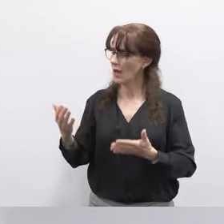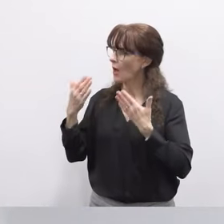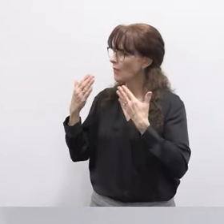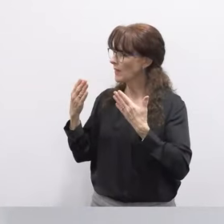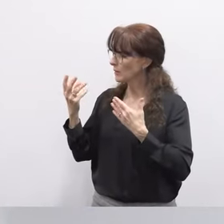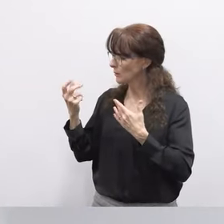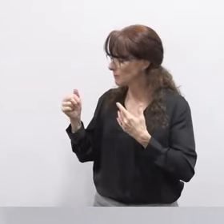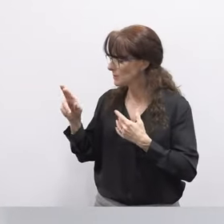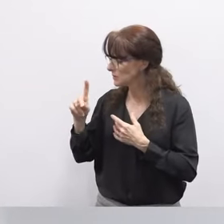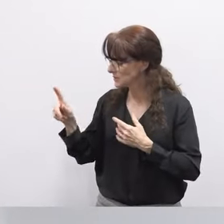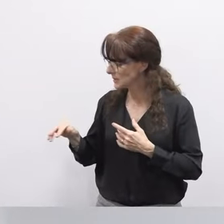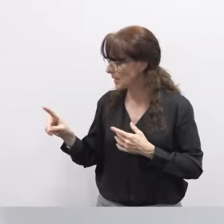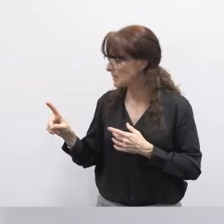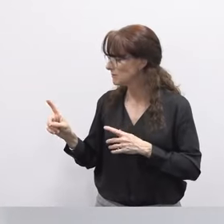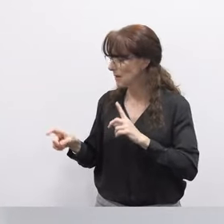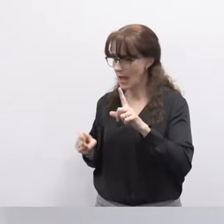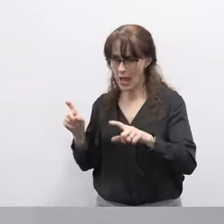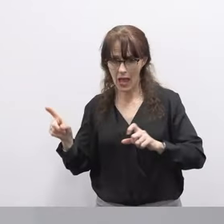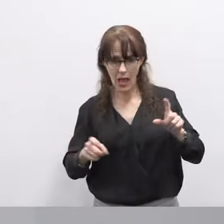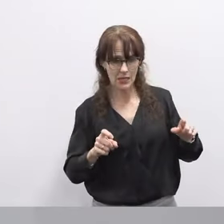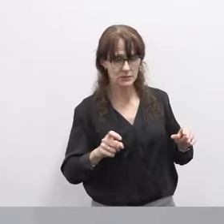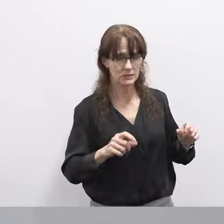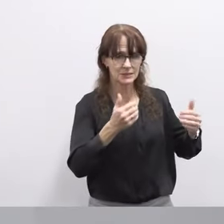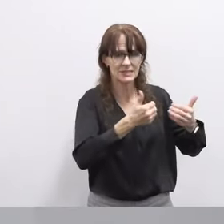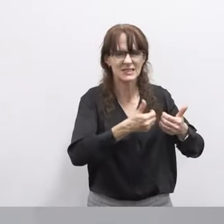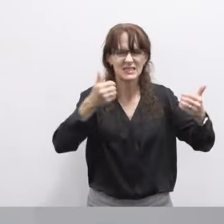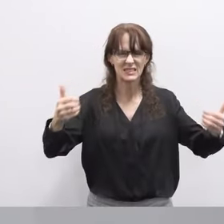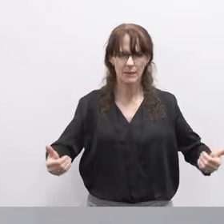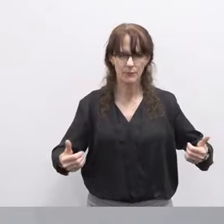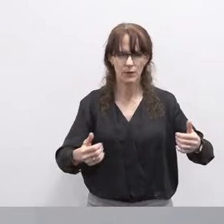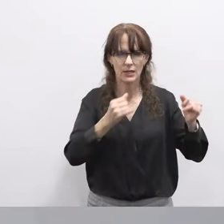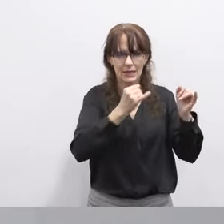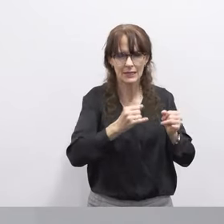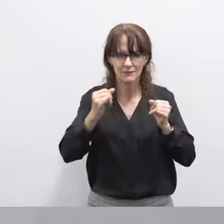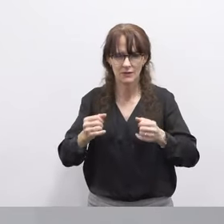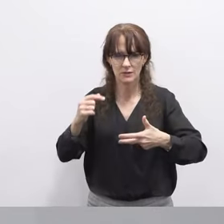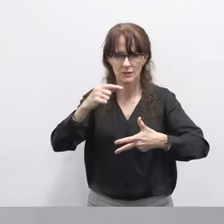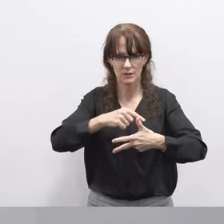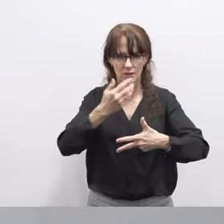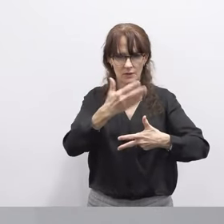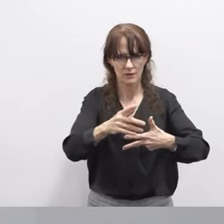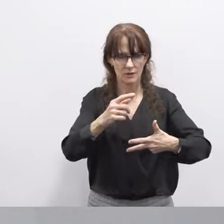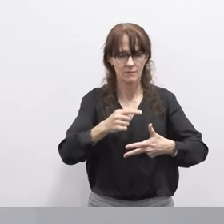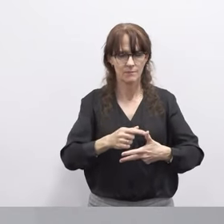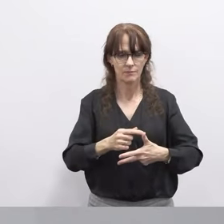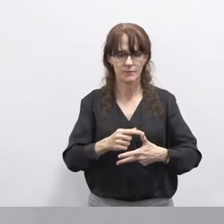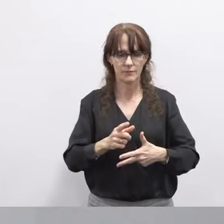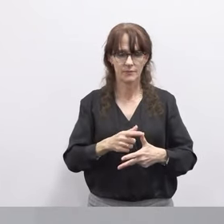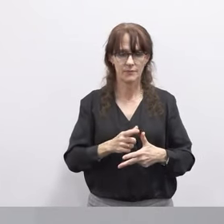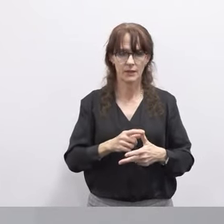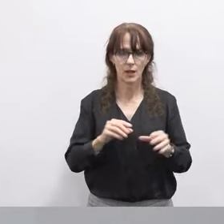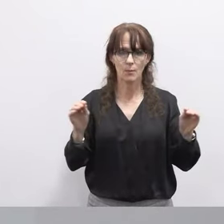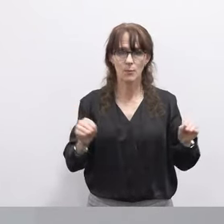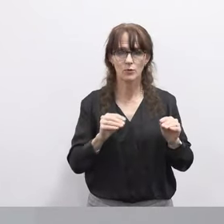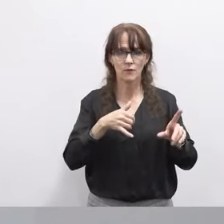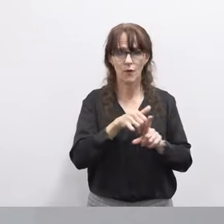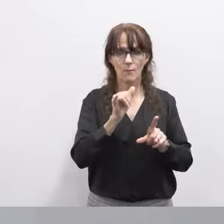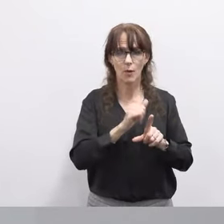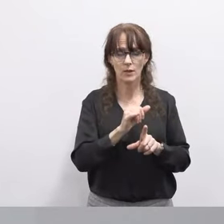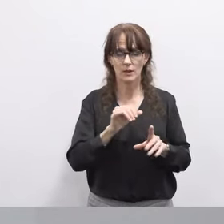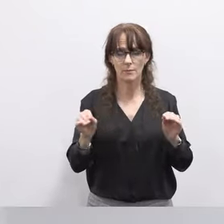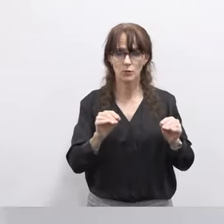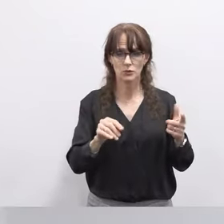So I'll ask my colleagues, let's take these one at a time. We have a motion for our bullying board